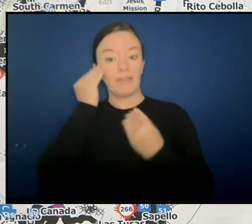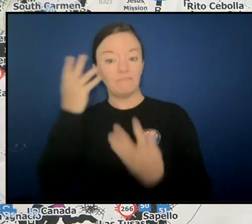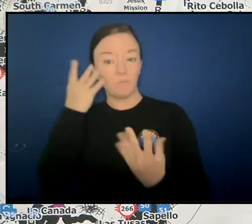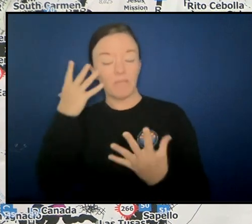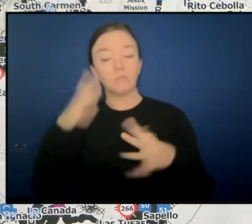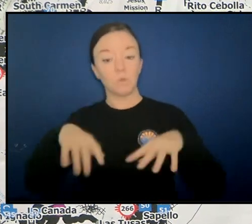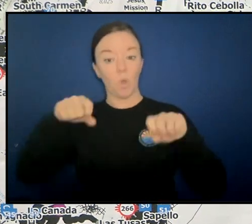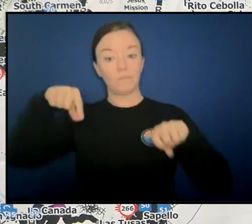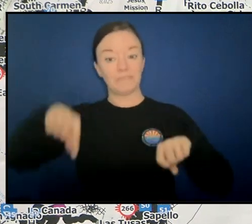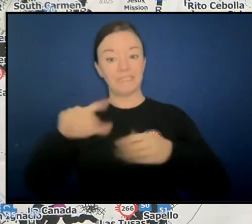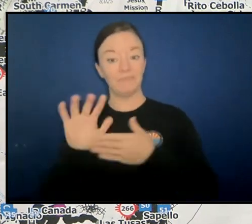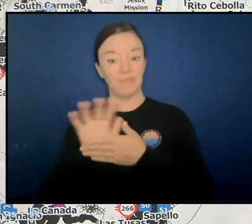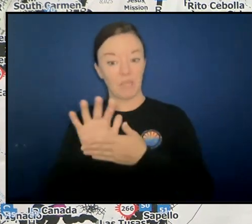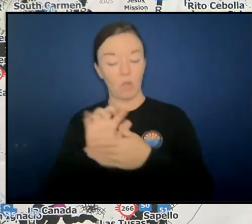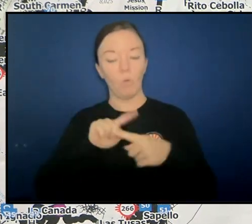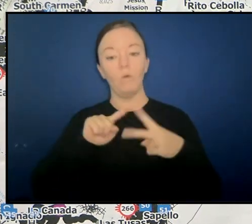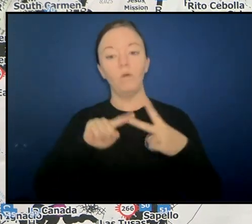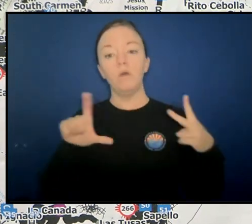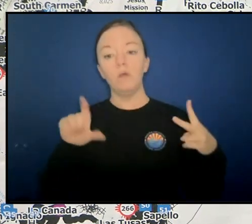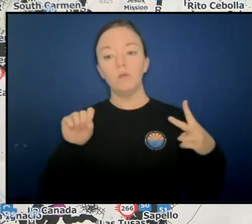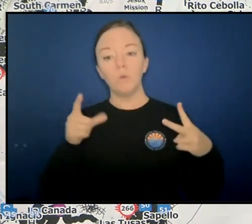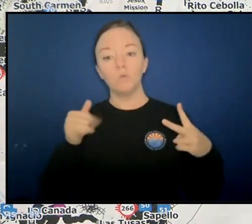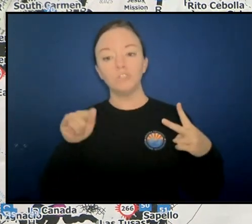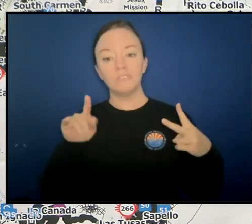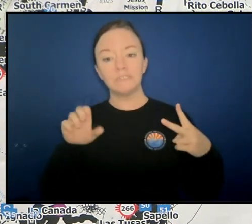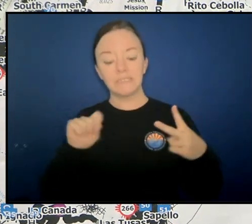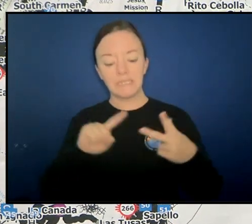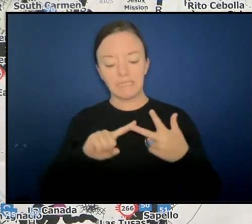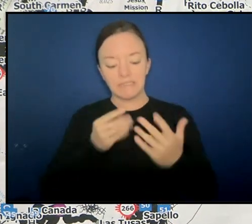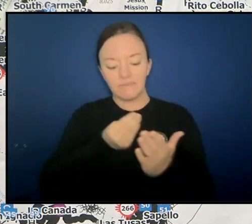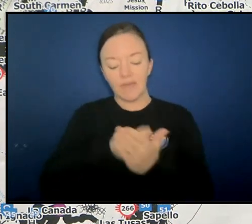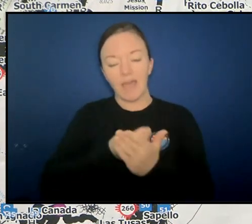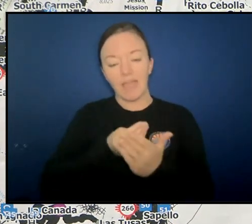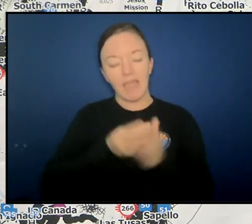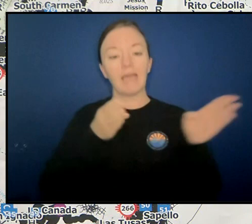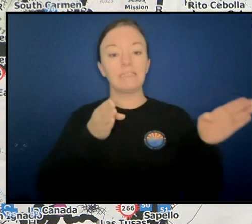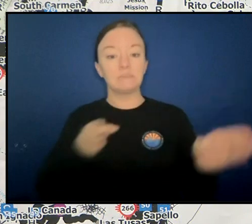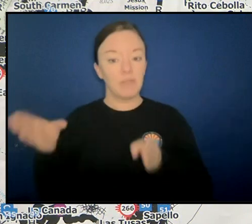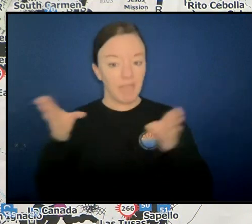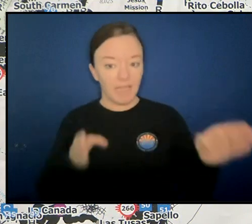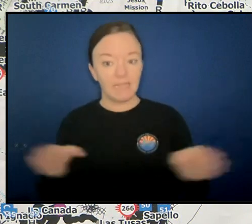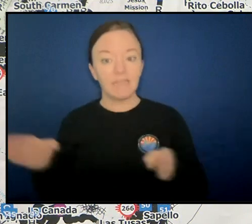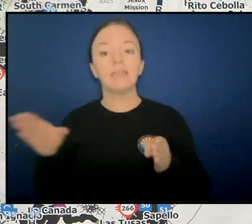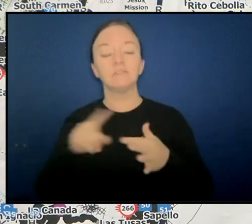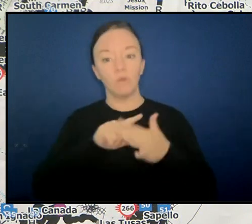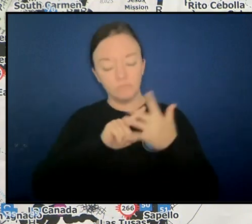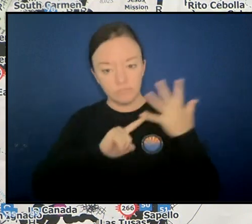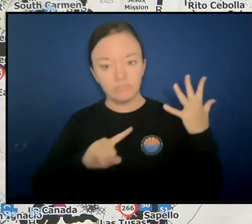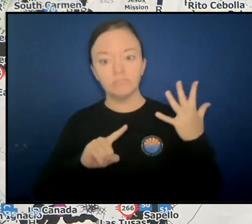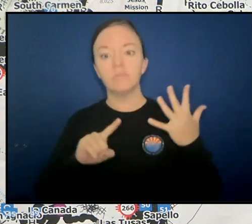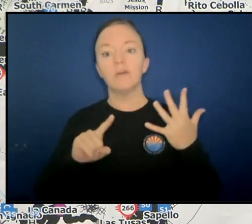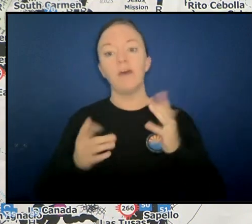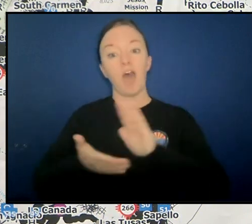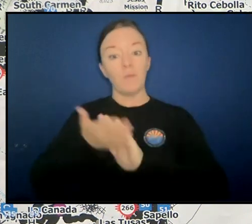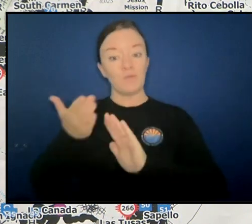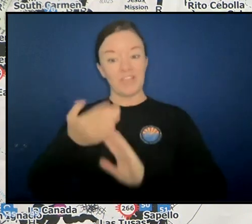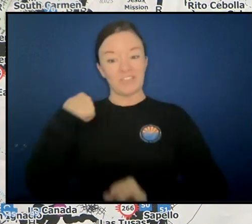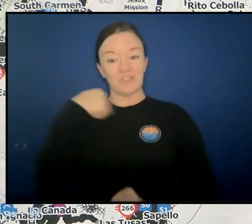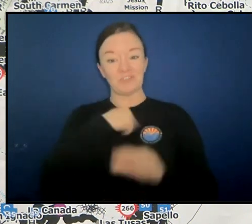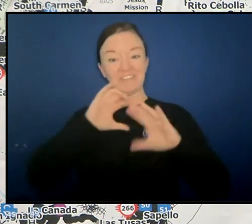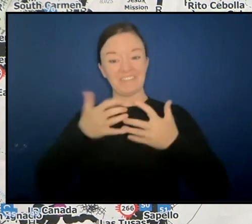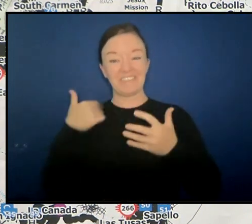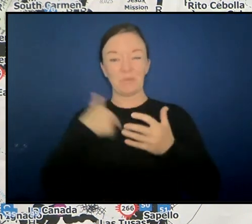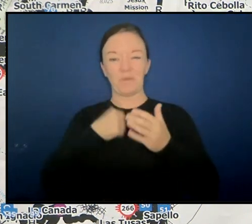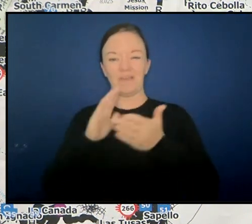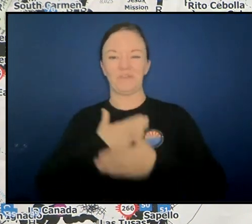information, logistics, finance, and our planning folks. And so the operational folks really appreciate that support, and those